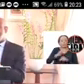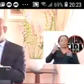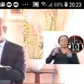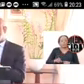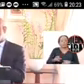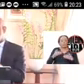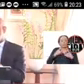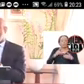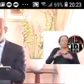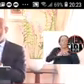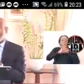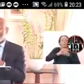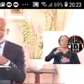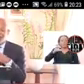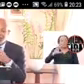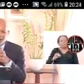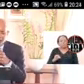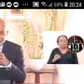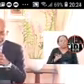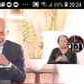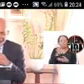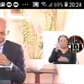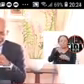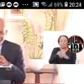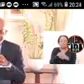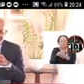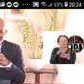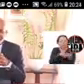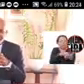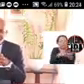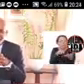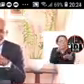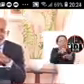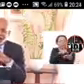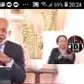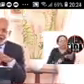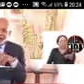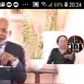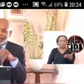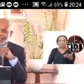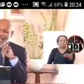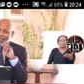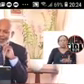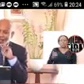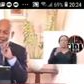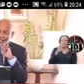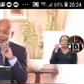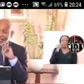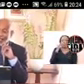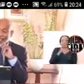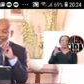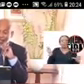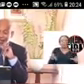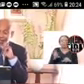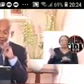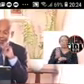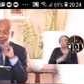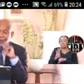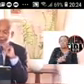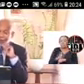is found in this schedule, in this directive, or if you're transacting business with such